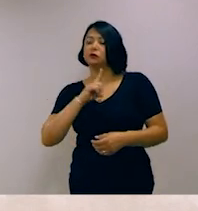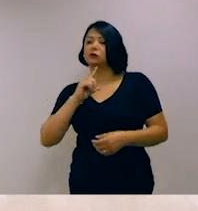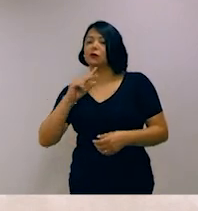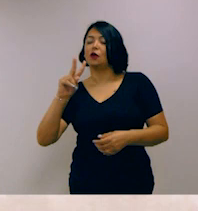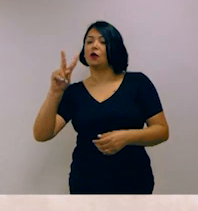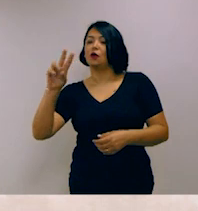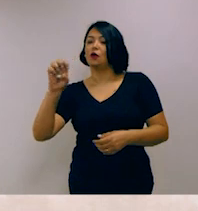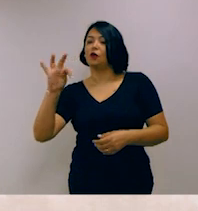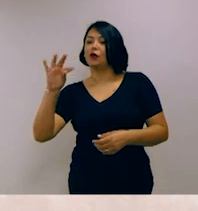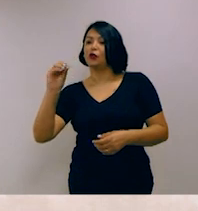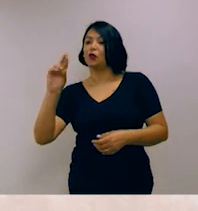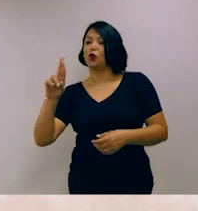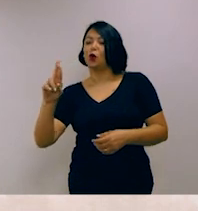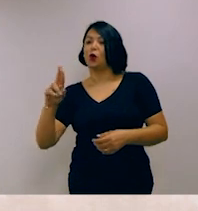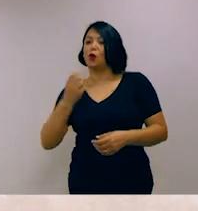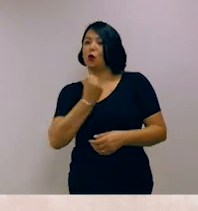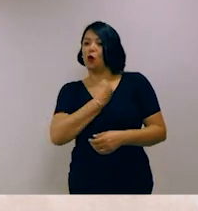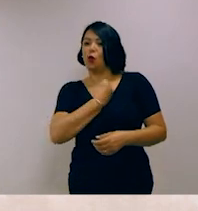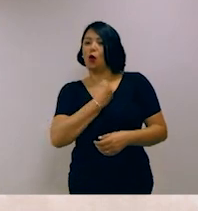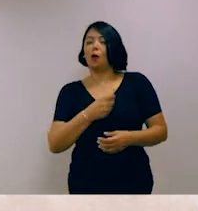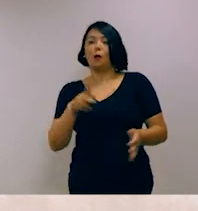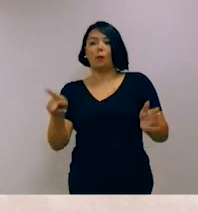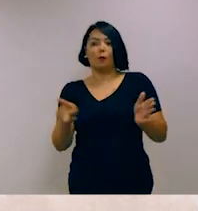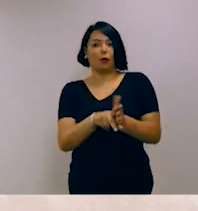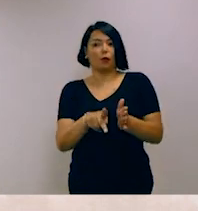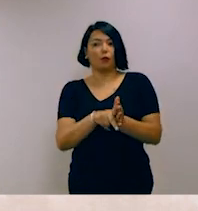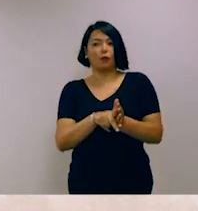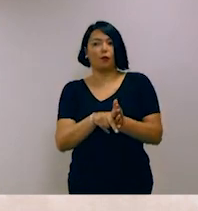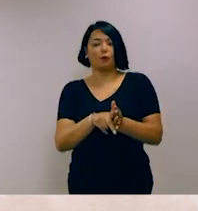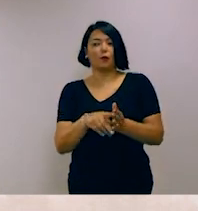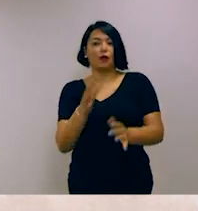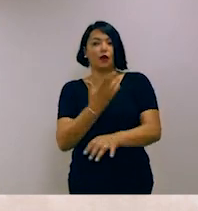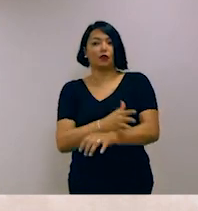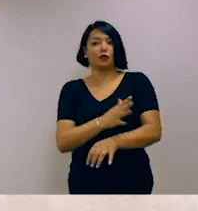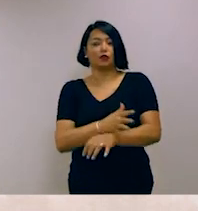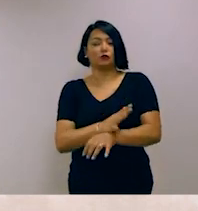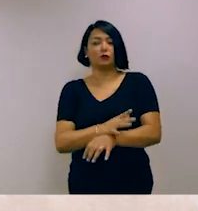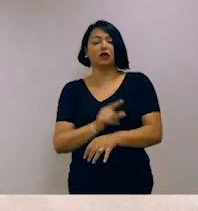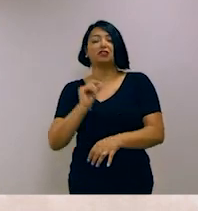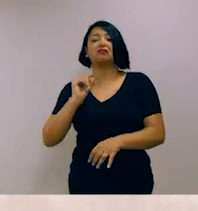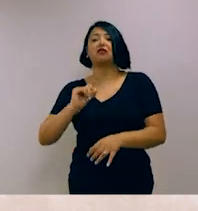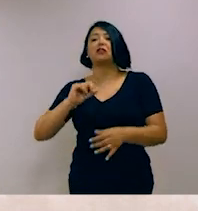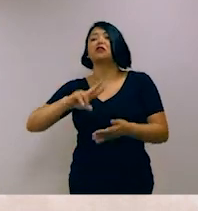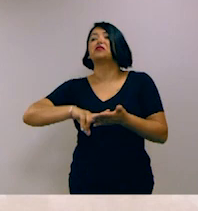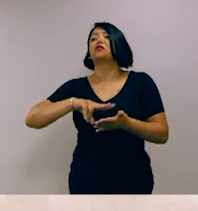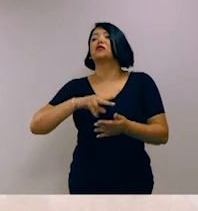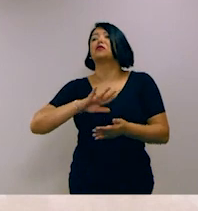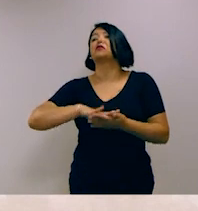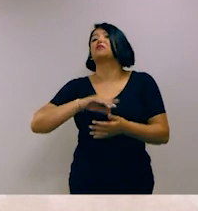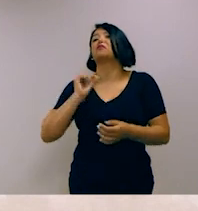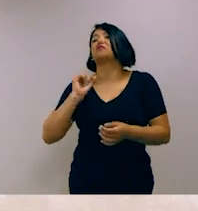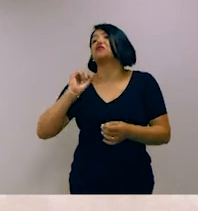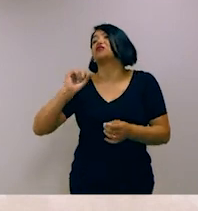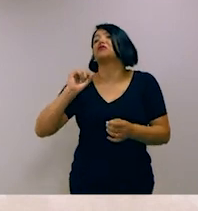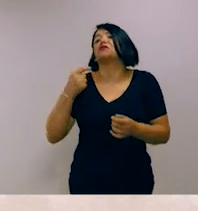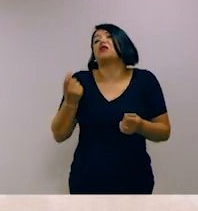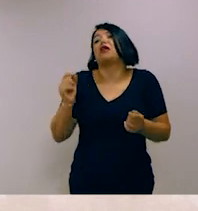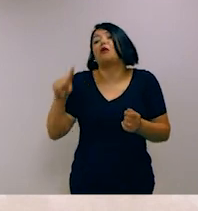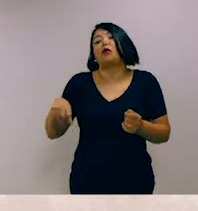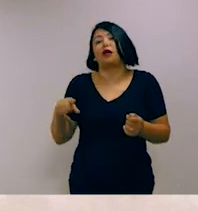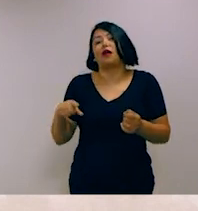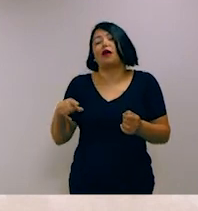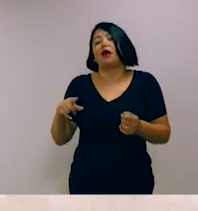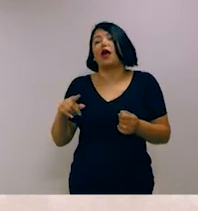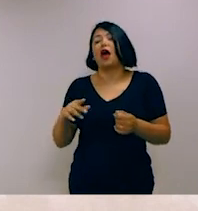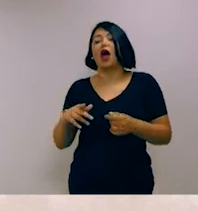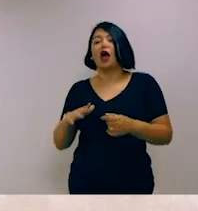a vector, and the training is predicting the likelihood